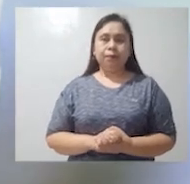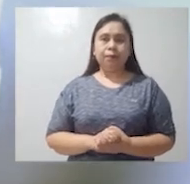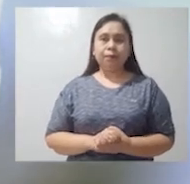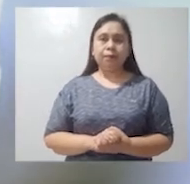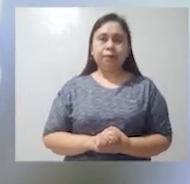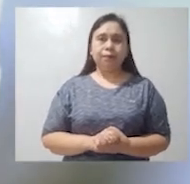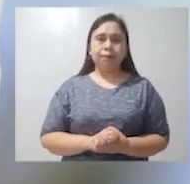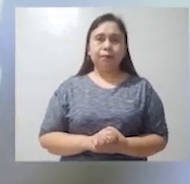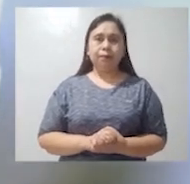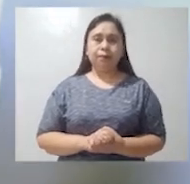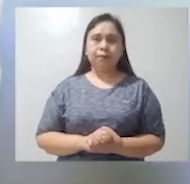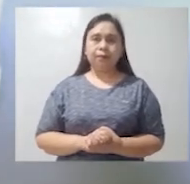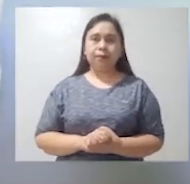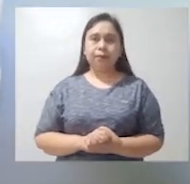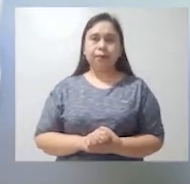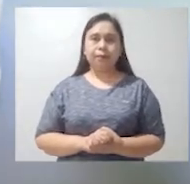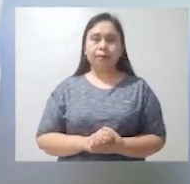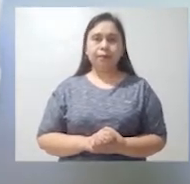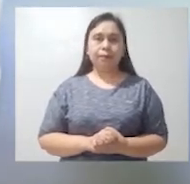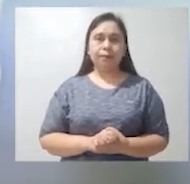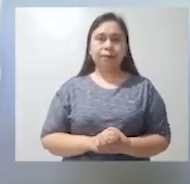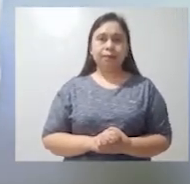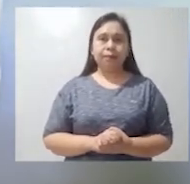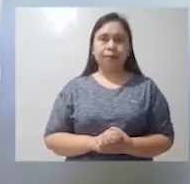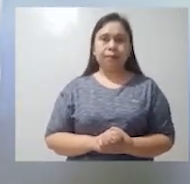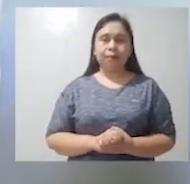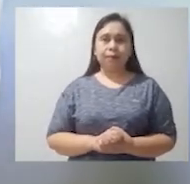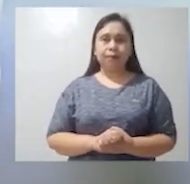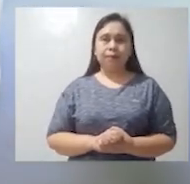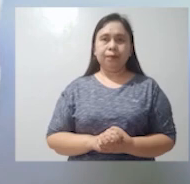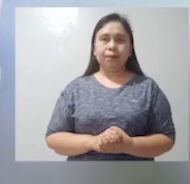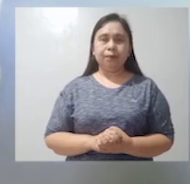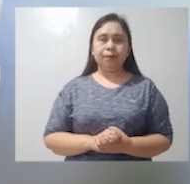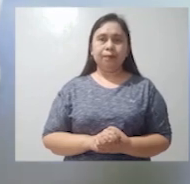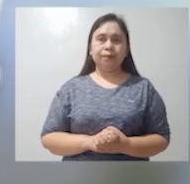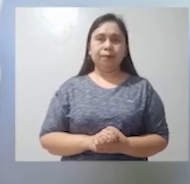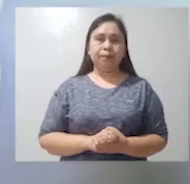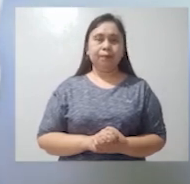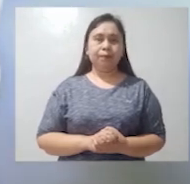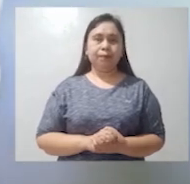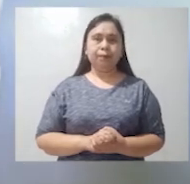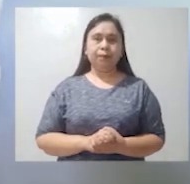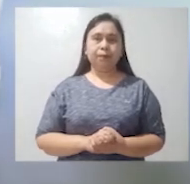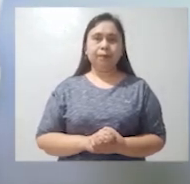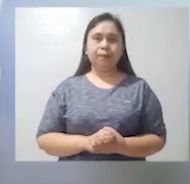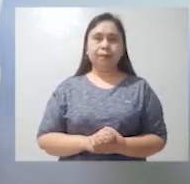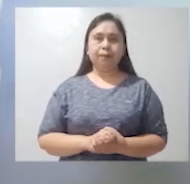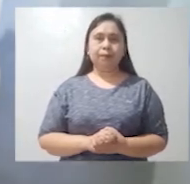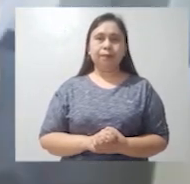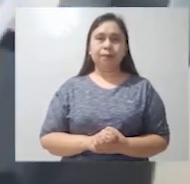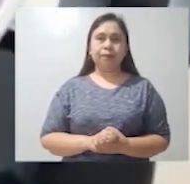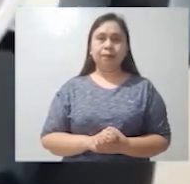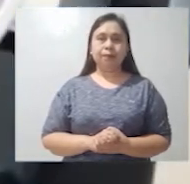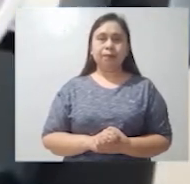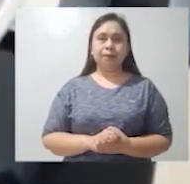ice is a solid, but as heat is applied, it is slowly becoming a liquid.